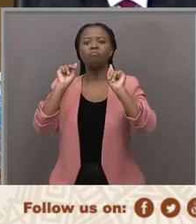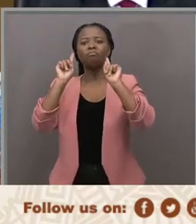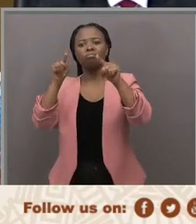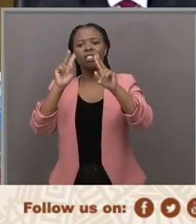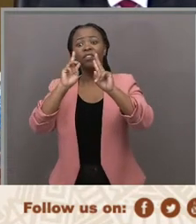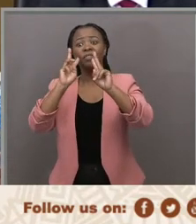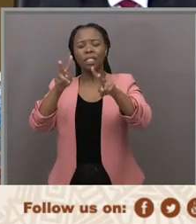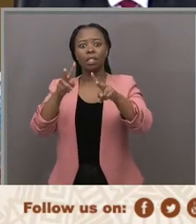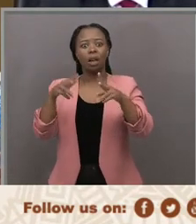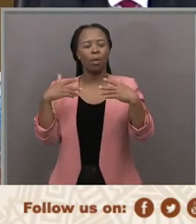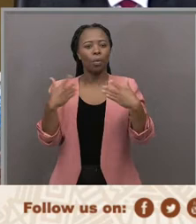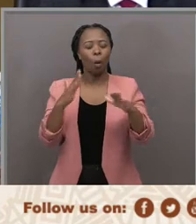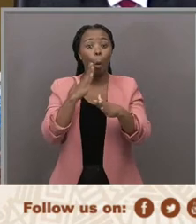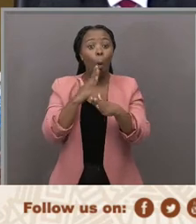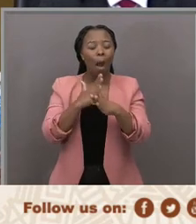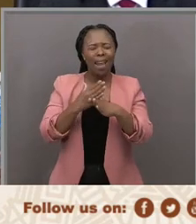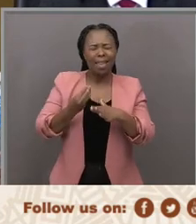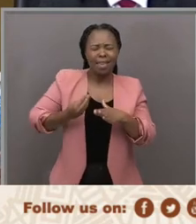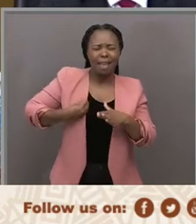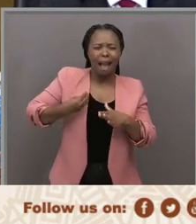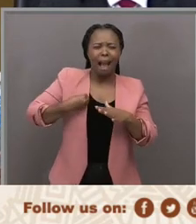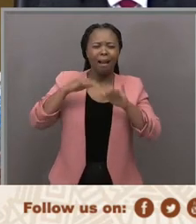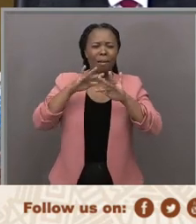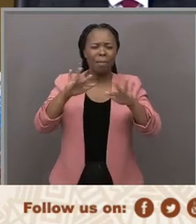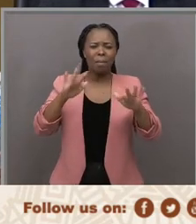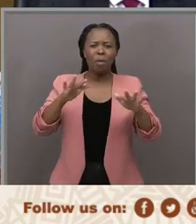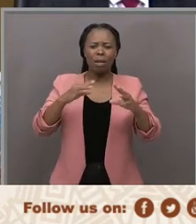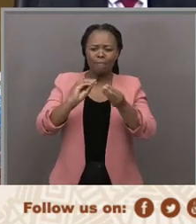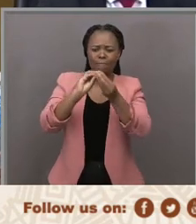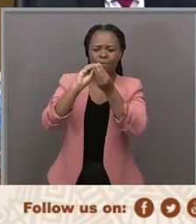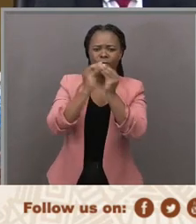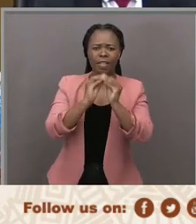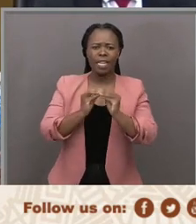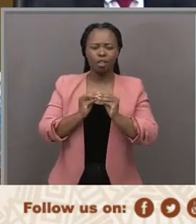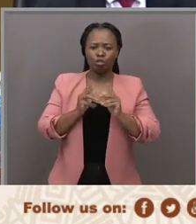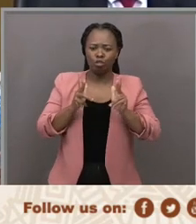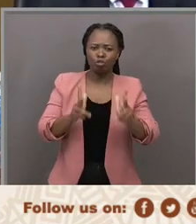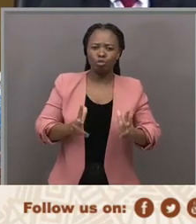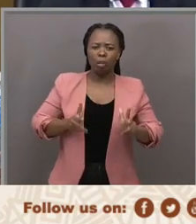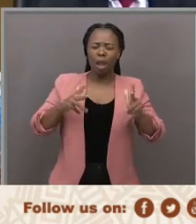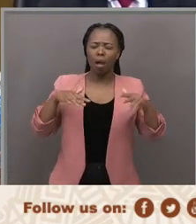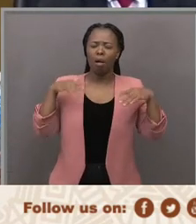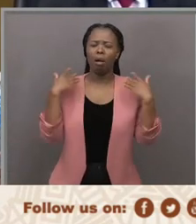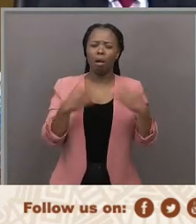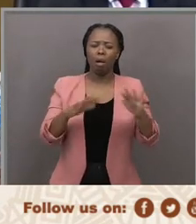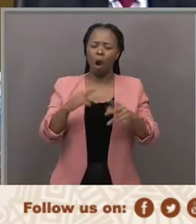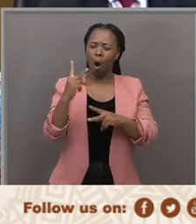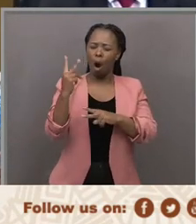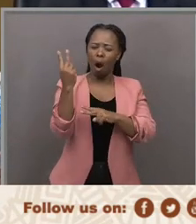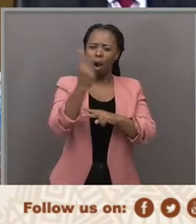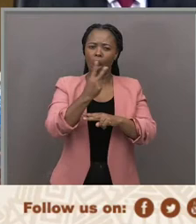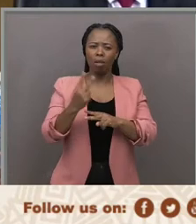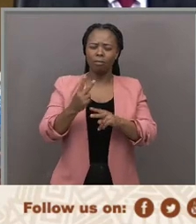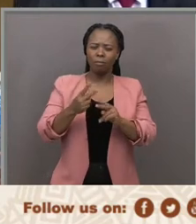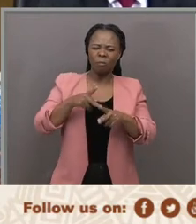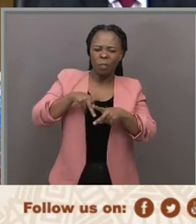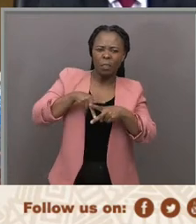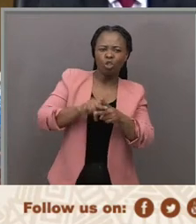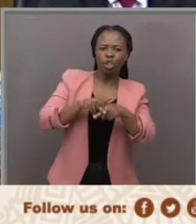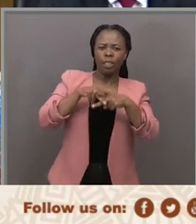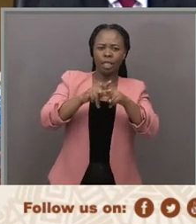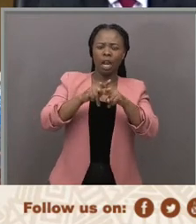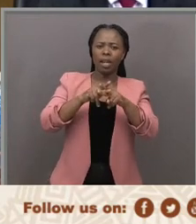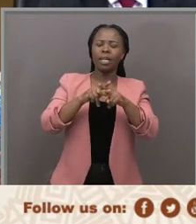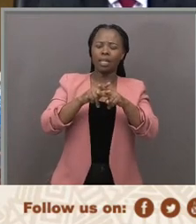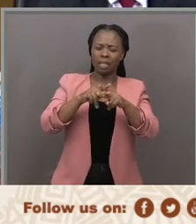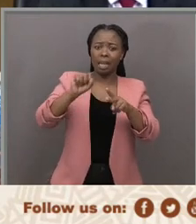amazing. Done by South young people trained, the best artisans, South African young people trained all over the